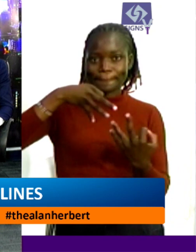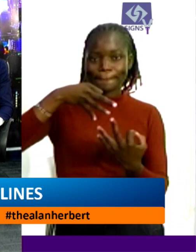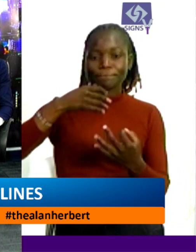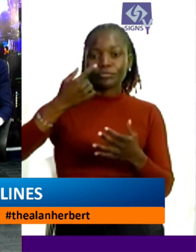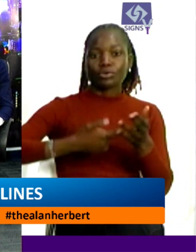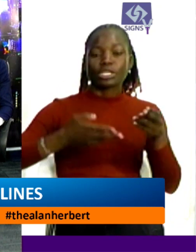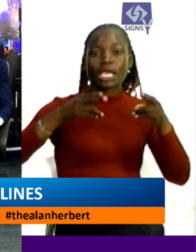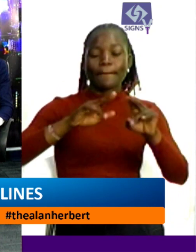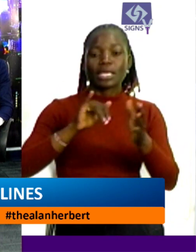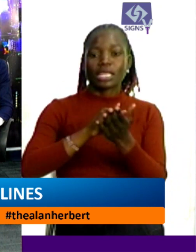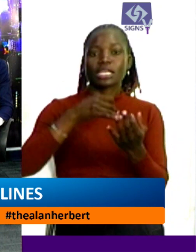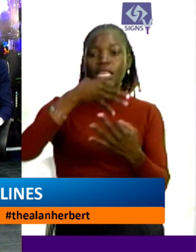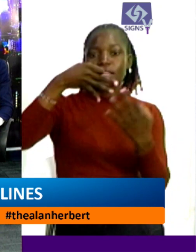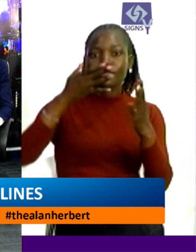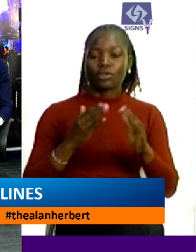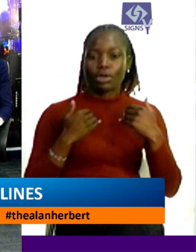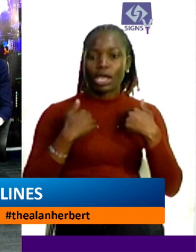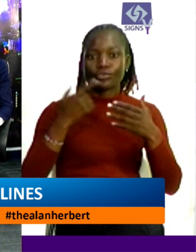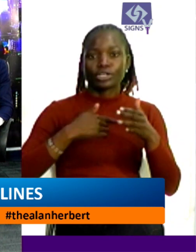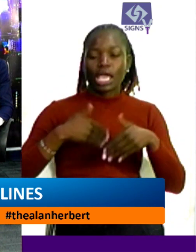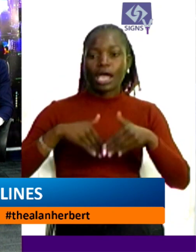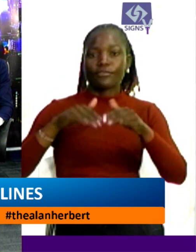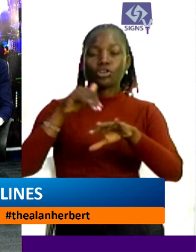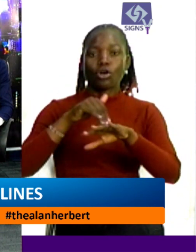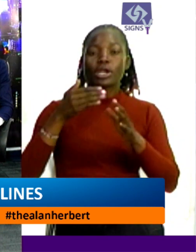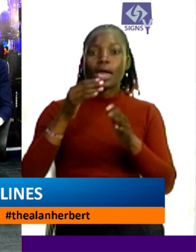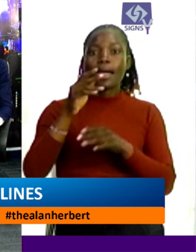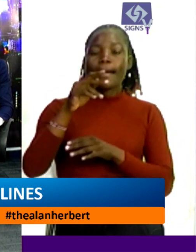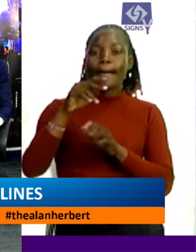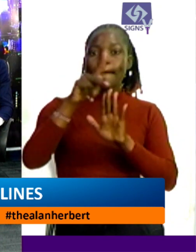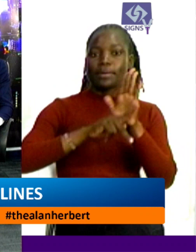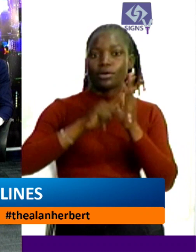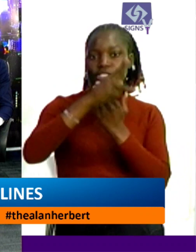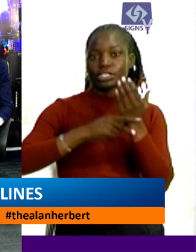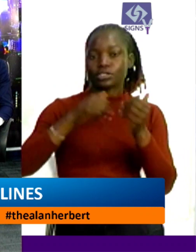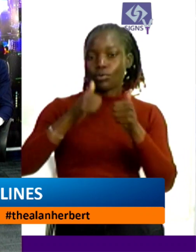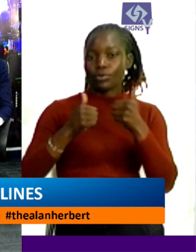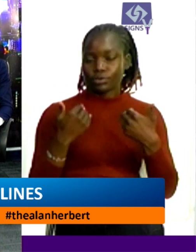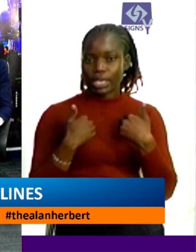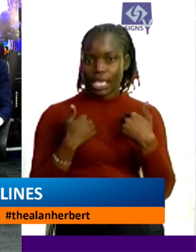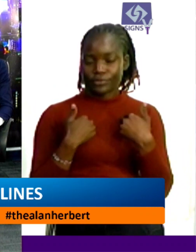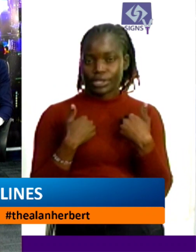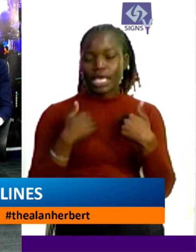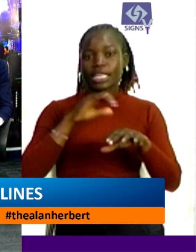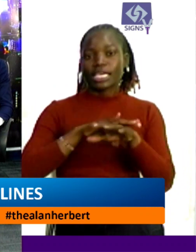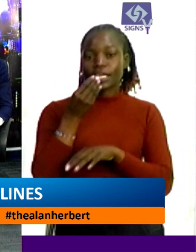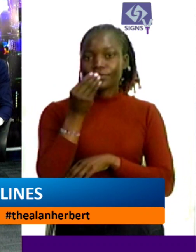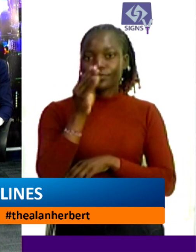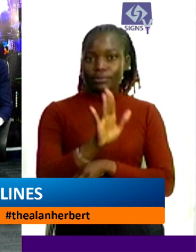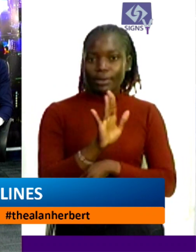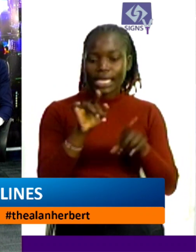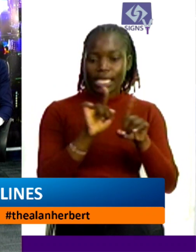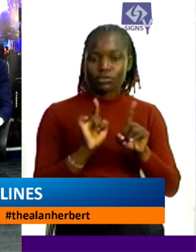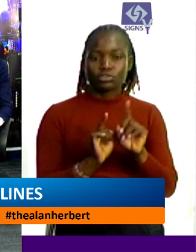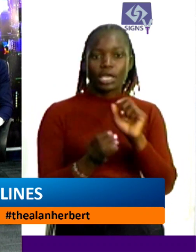what will happen is that the fellows will have a follow-on project of which they'll be helped. They'll get feedback and they'll get